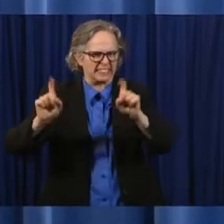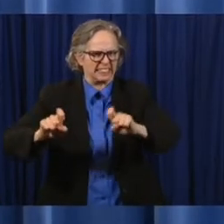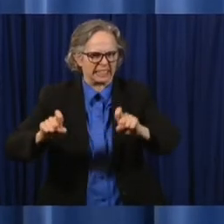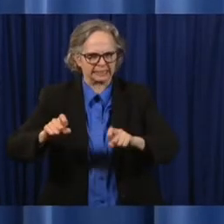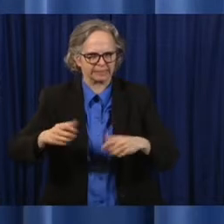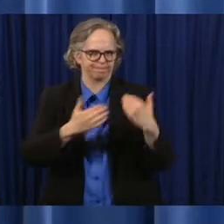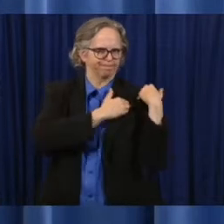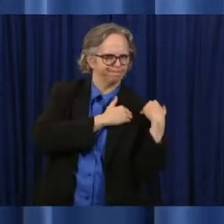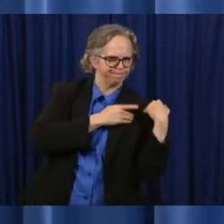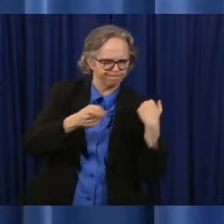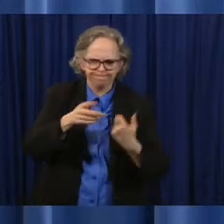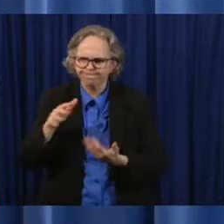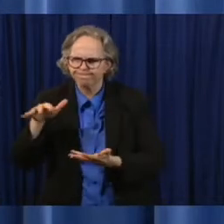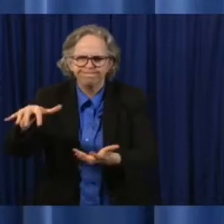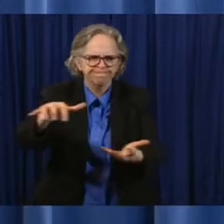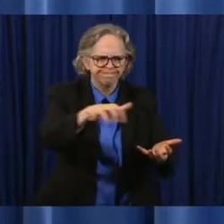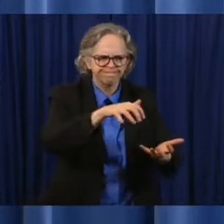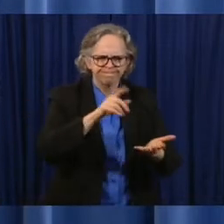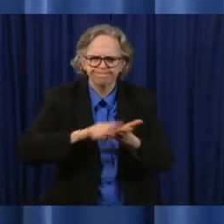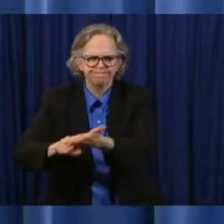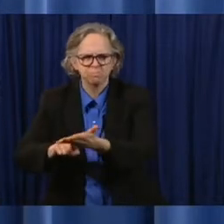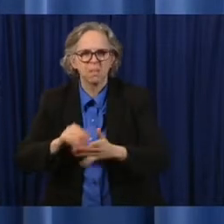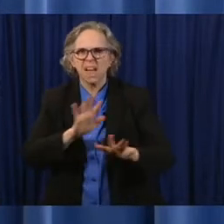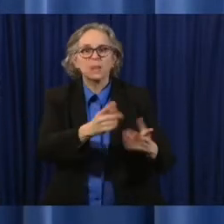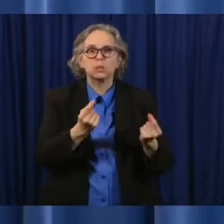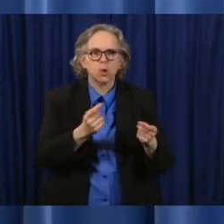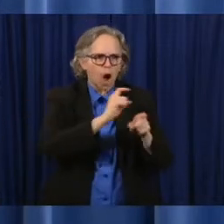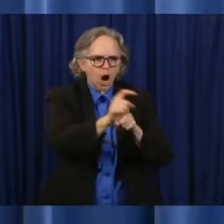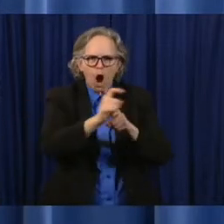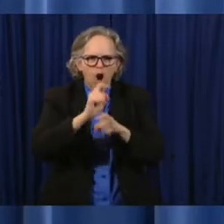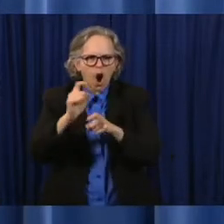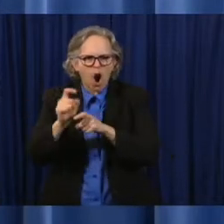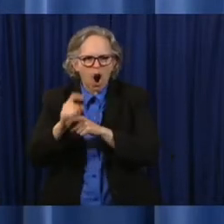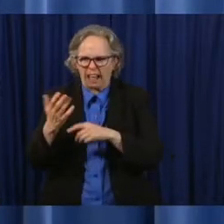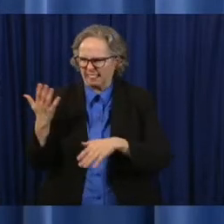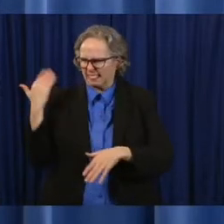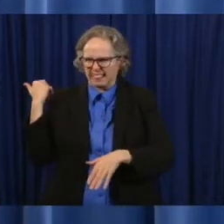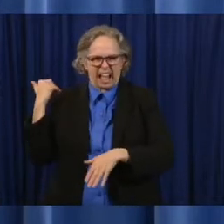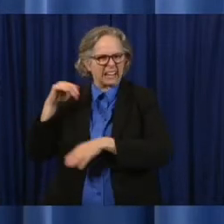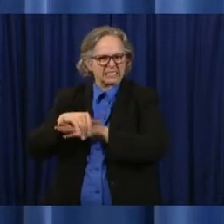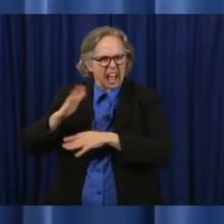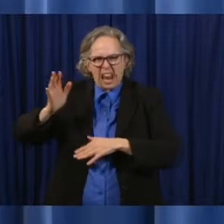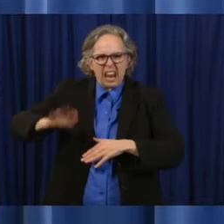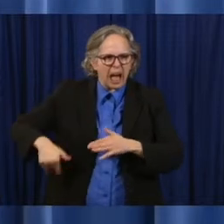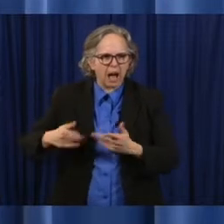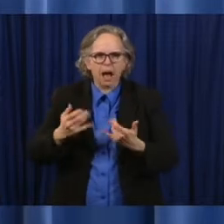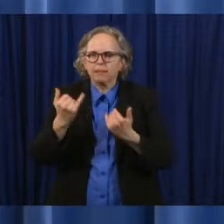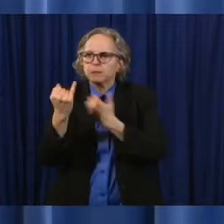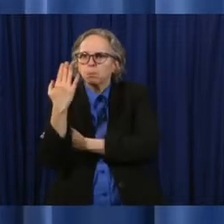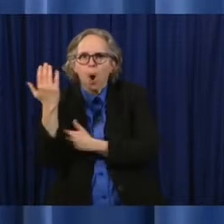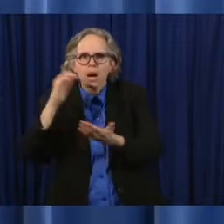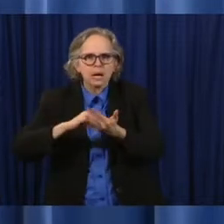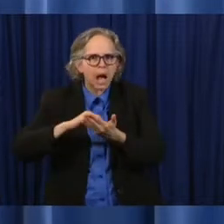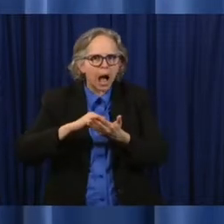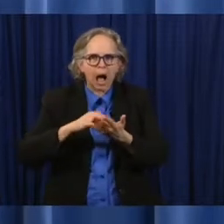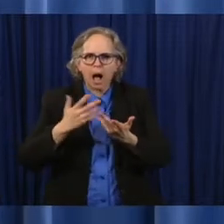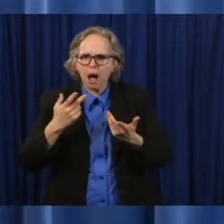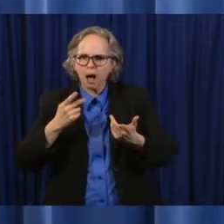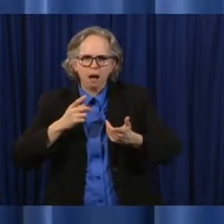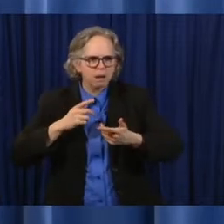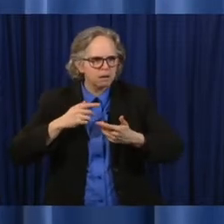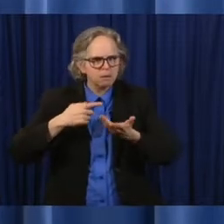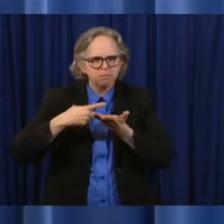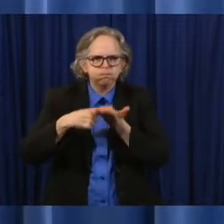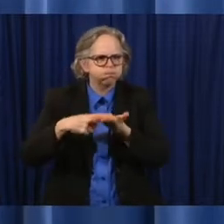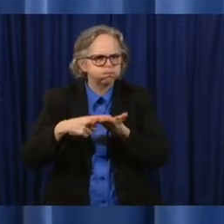They were on calls late last night with our team and with others this morning. I had a very significant call this